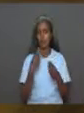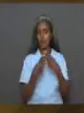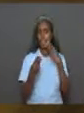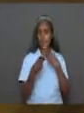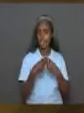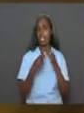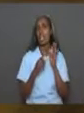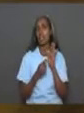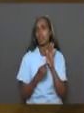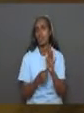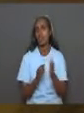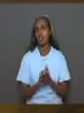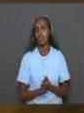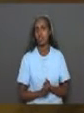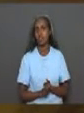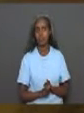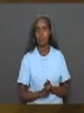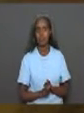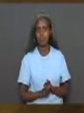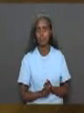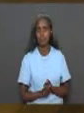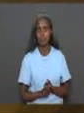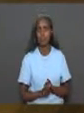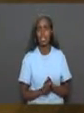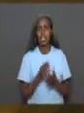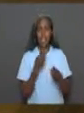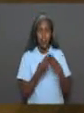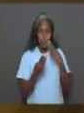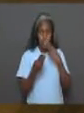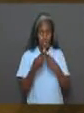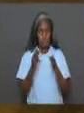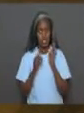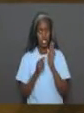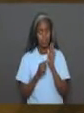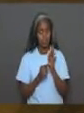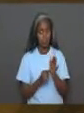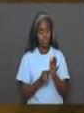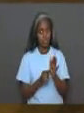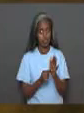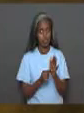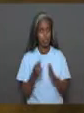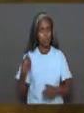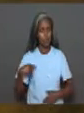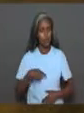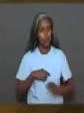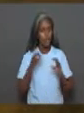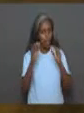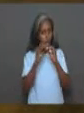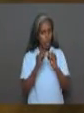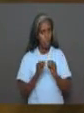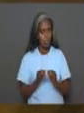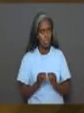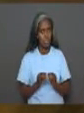mathematical applications. In the mathematical application, we will